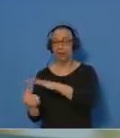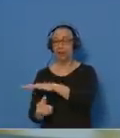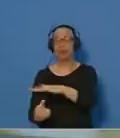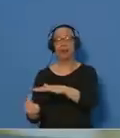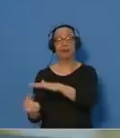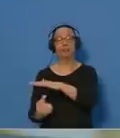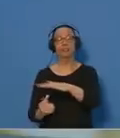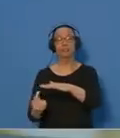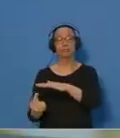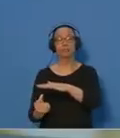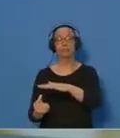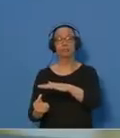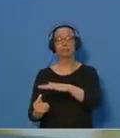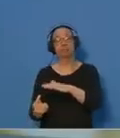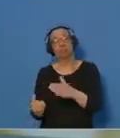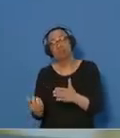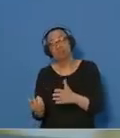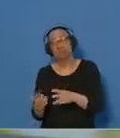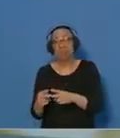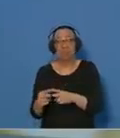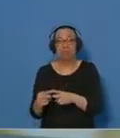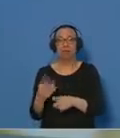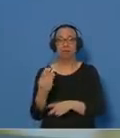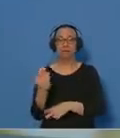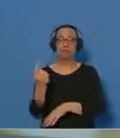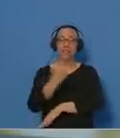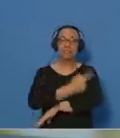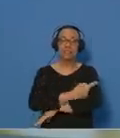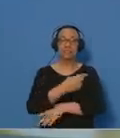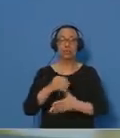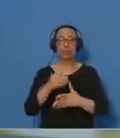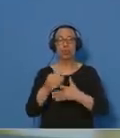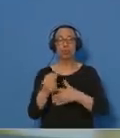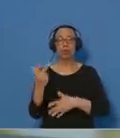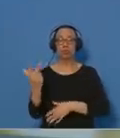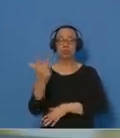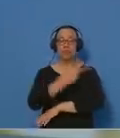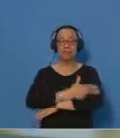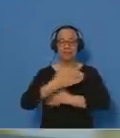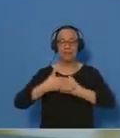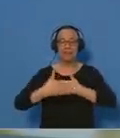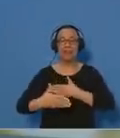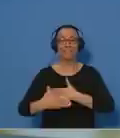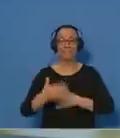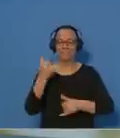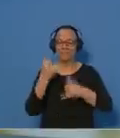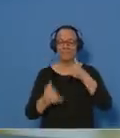isolation period, which is either 14 days or 3 days after their last